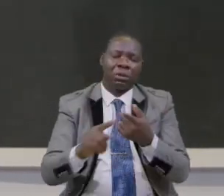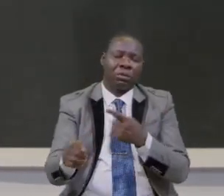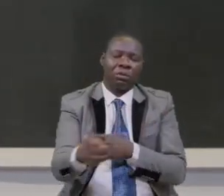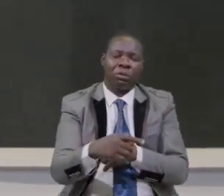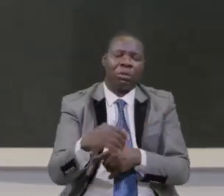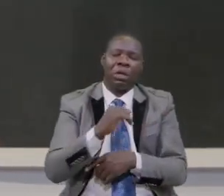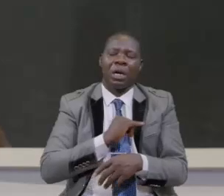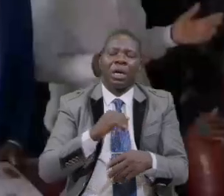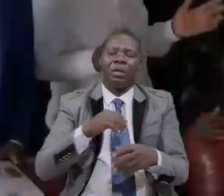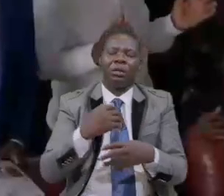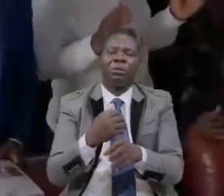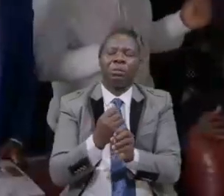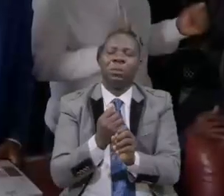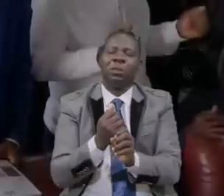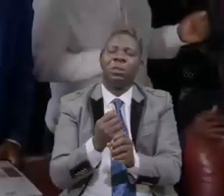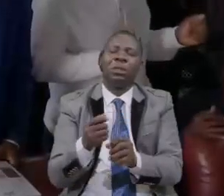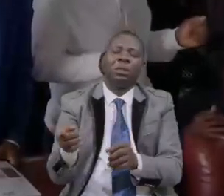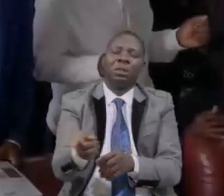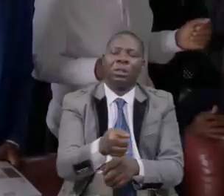that nonsense.